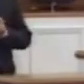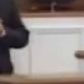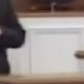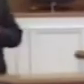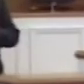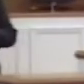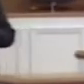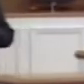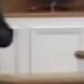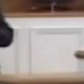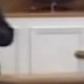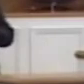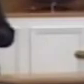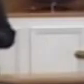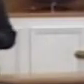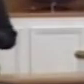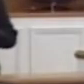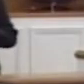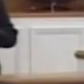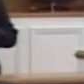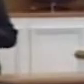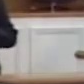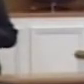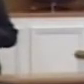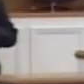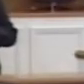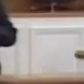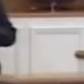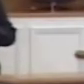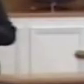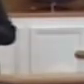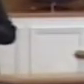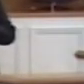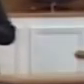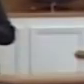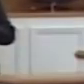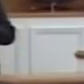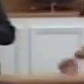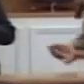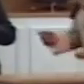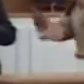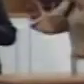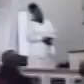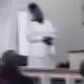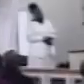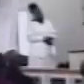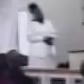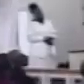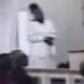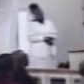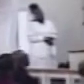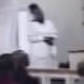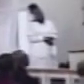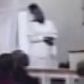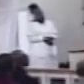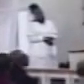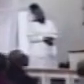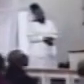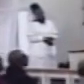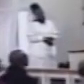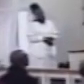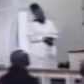is Wells talking now. This ain't no Bible. So here's Wells saying David took what little bit he